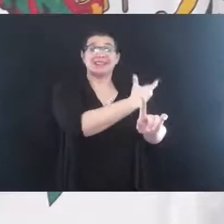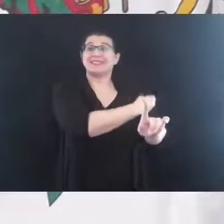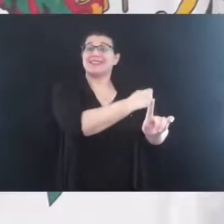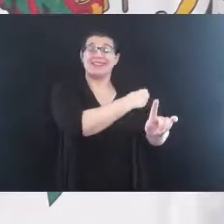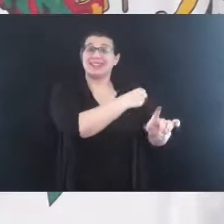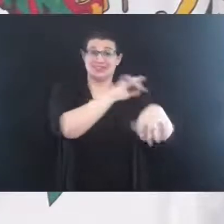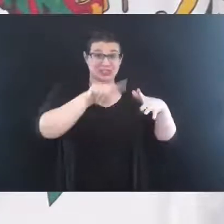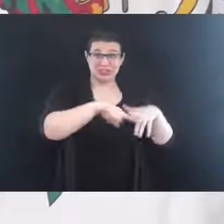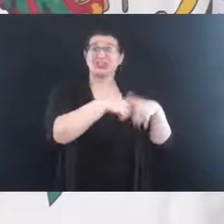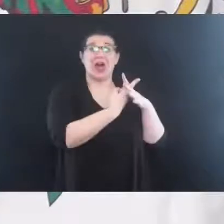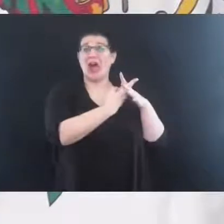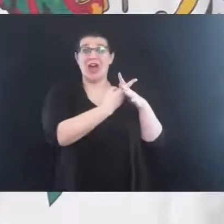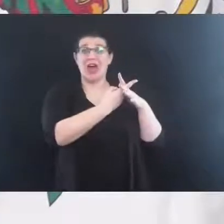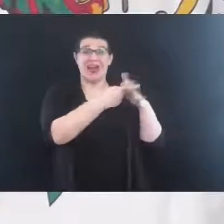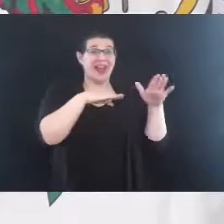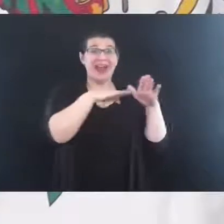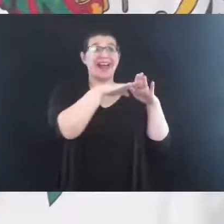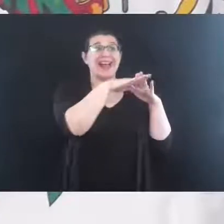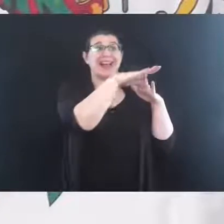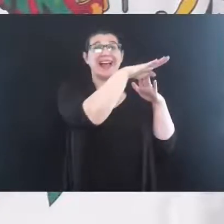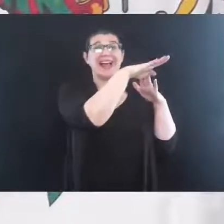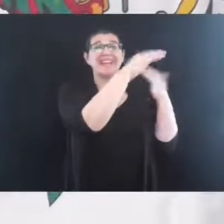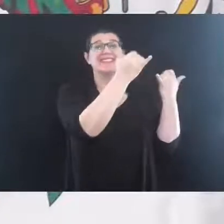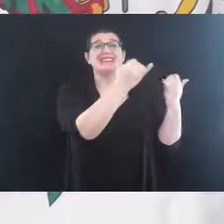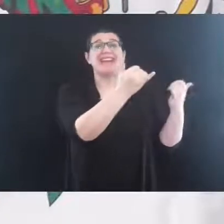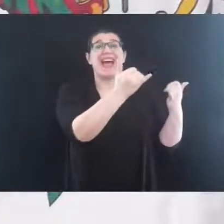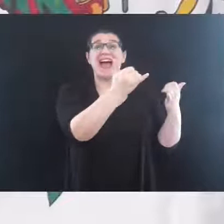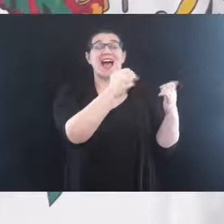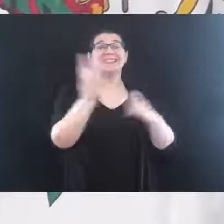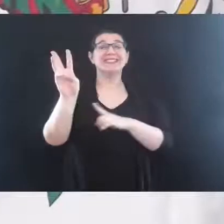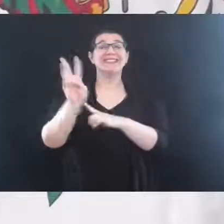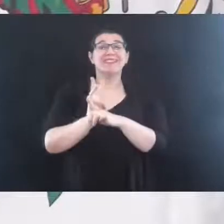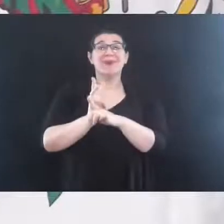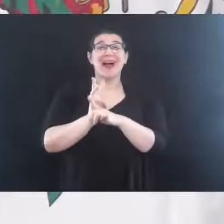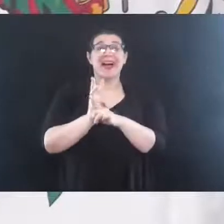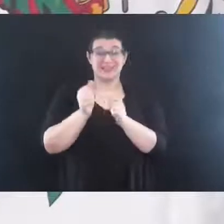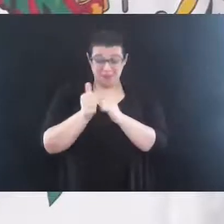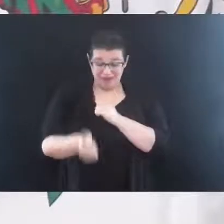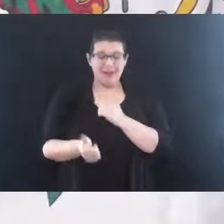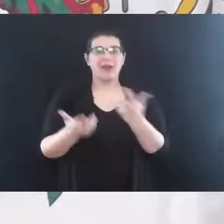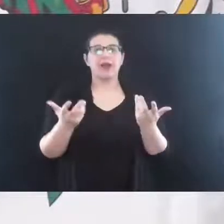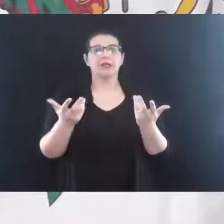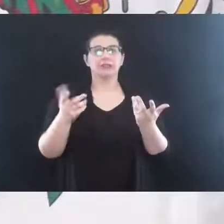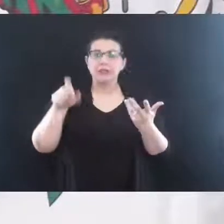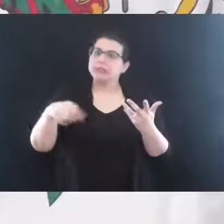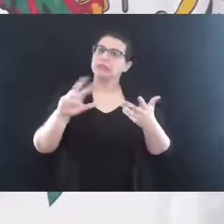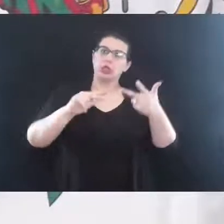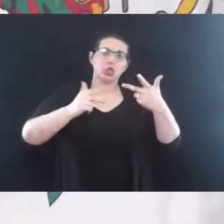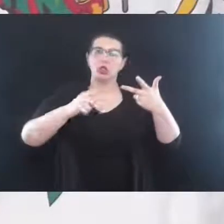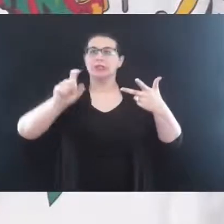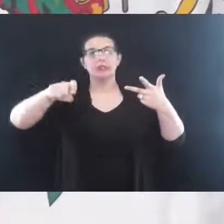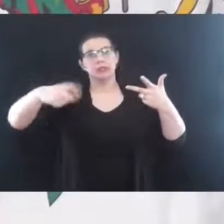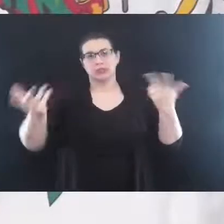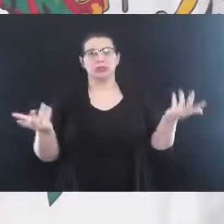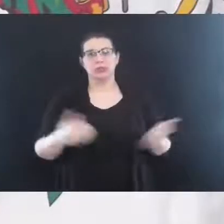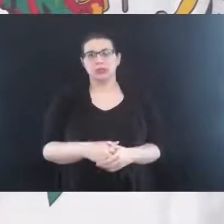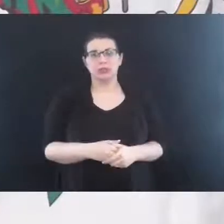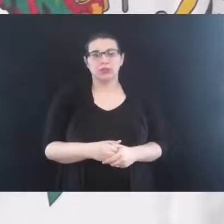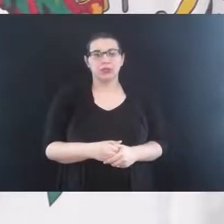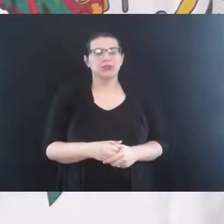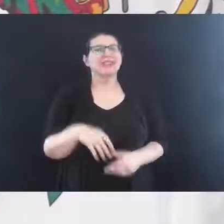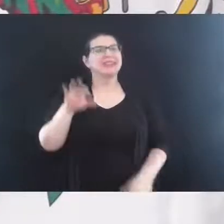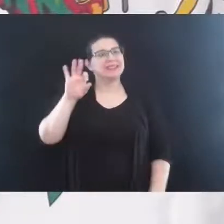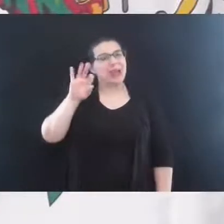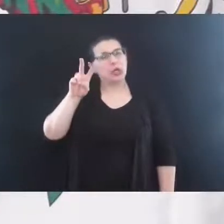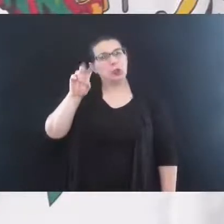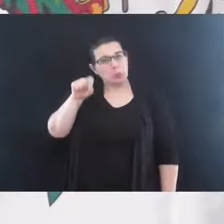We're out well past the 6 months that we've got a bunch of people that need vaccinated. We got